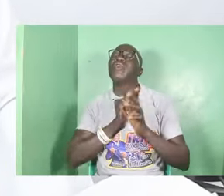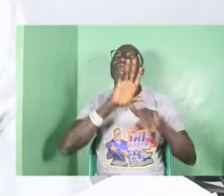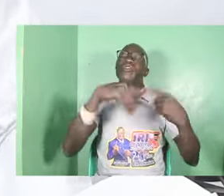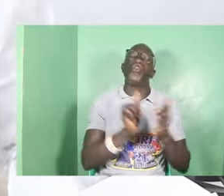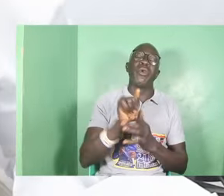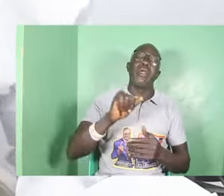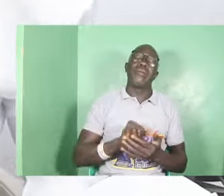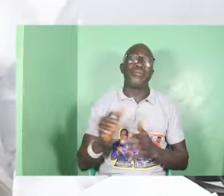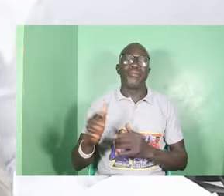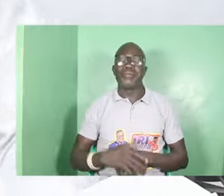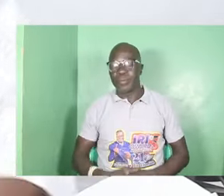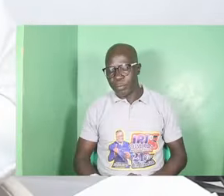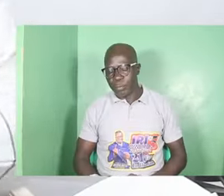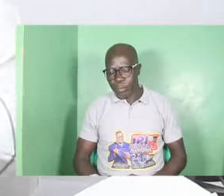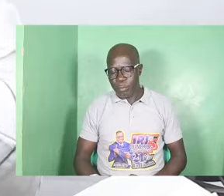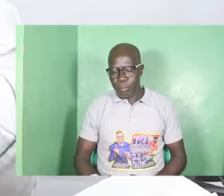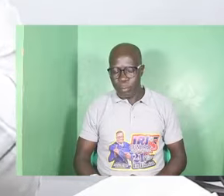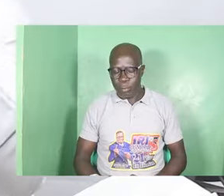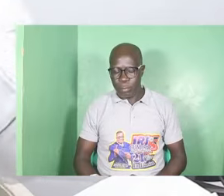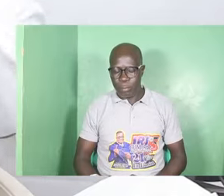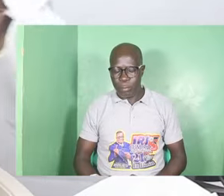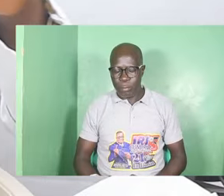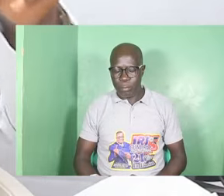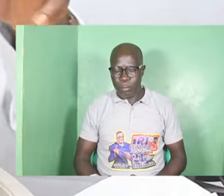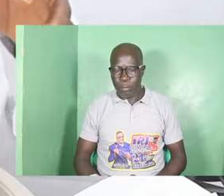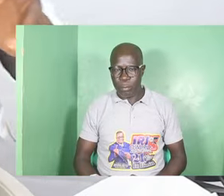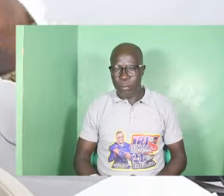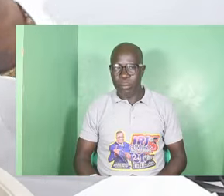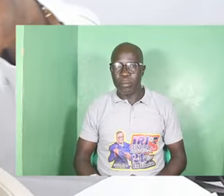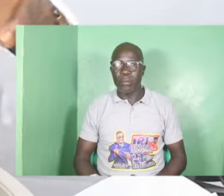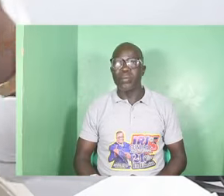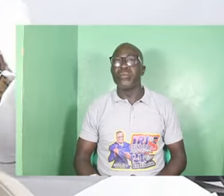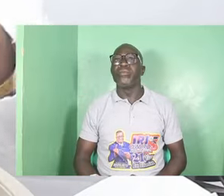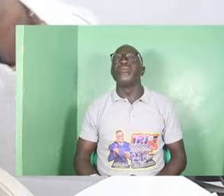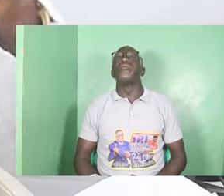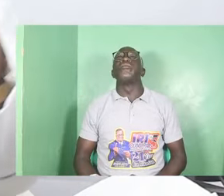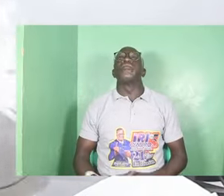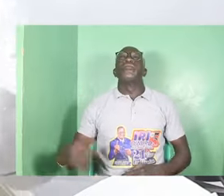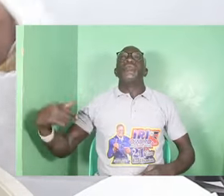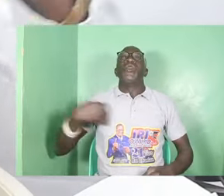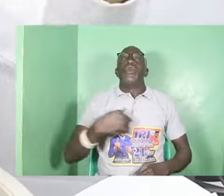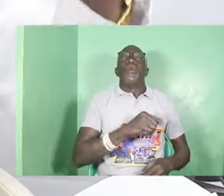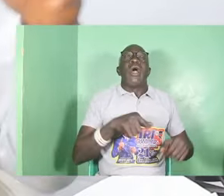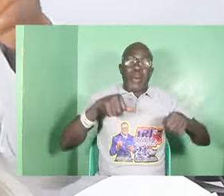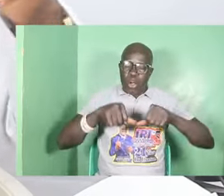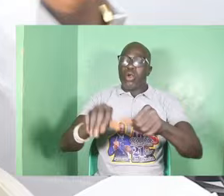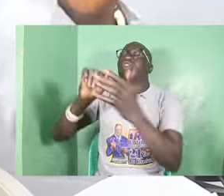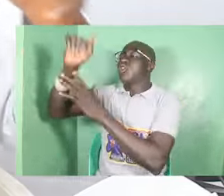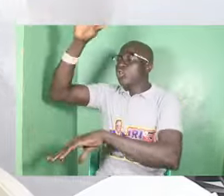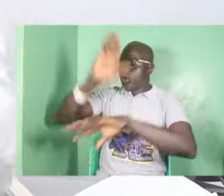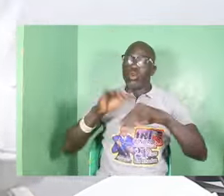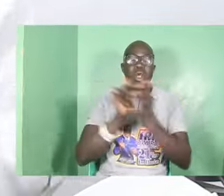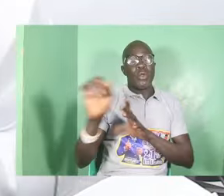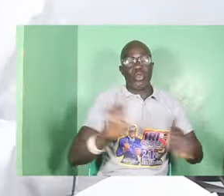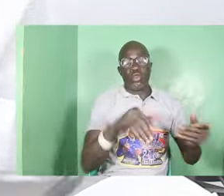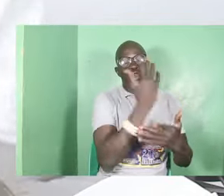they have. E kabibeli. Asi ti owo awon apostoli se se ami ati se iyanu pupo. Ati owo awon apostoli. Se se ami ati iyanu